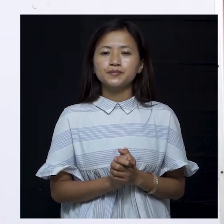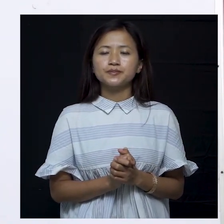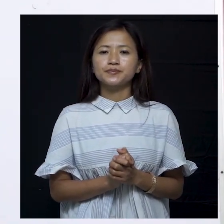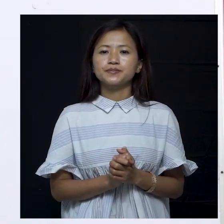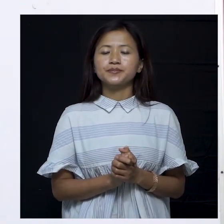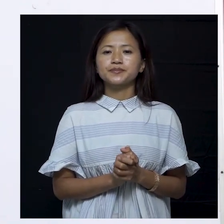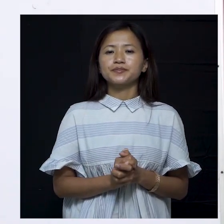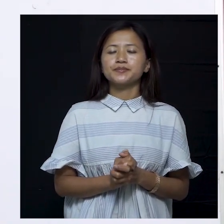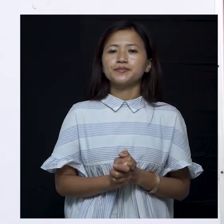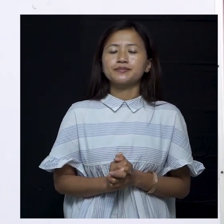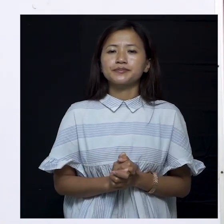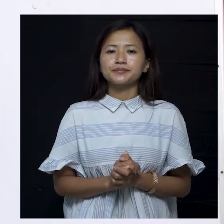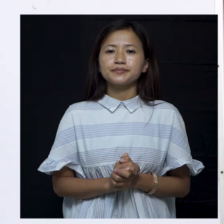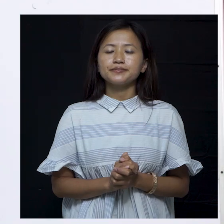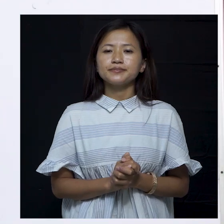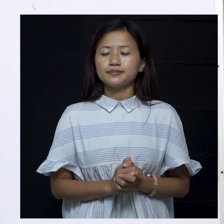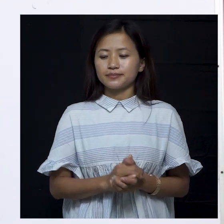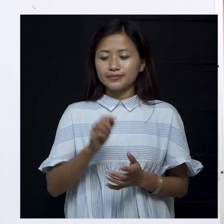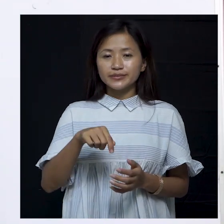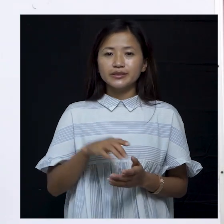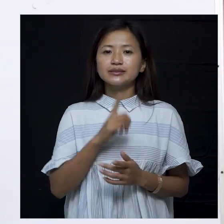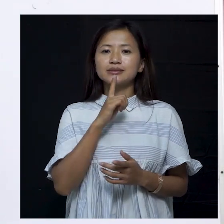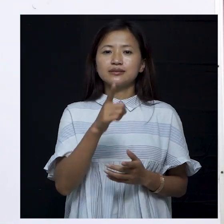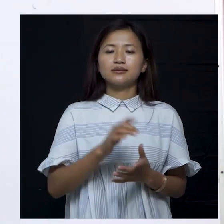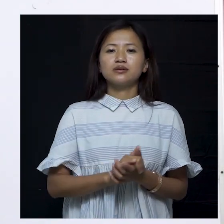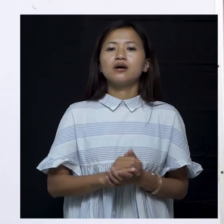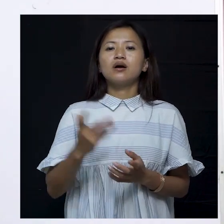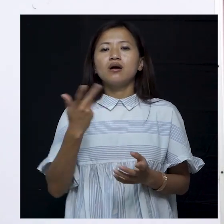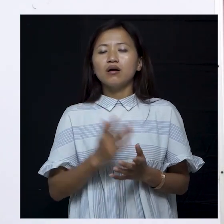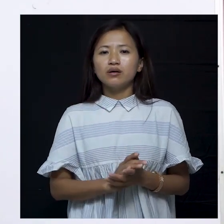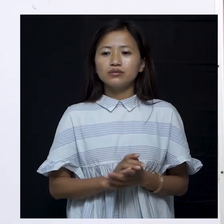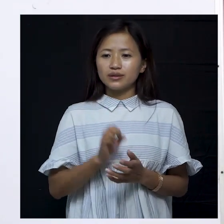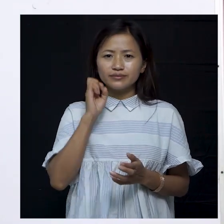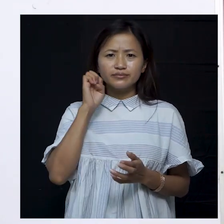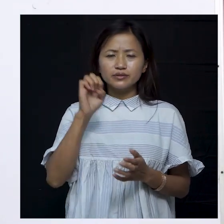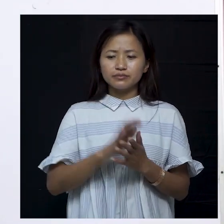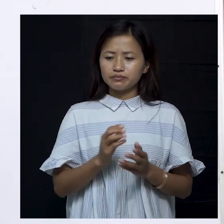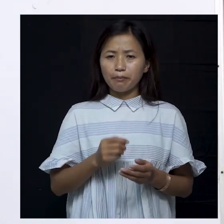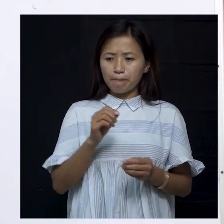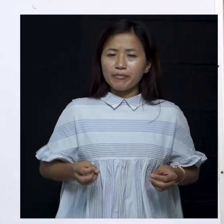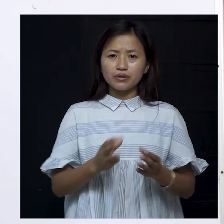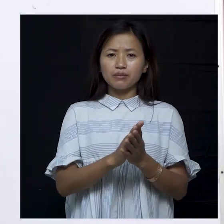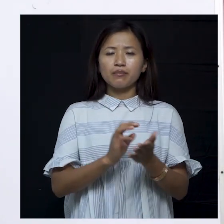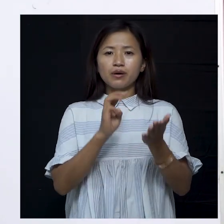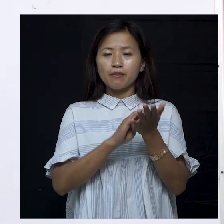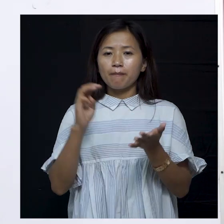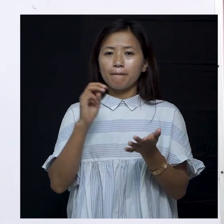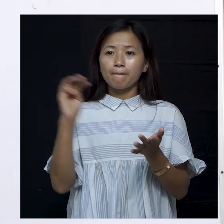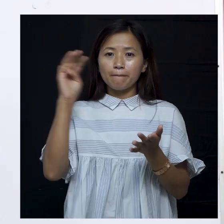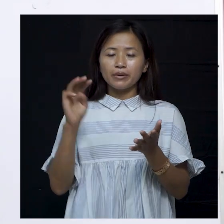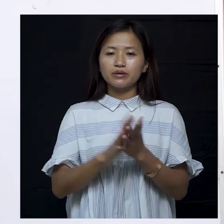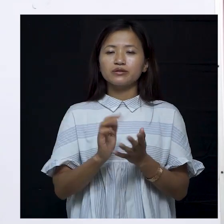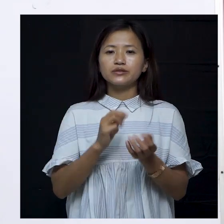It's a question, right? And here, if I tell you how he became a millionaire was a mystery. You know what